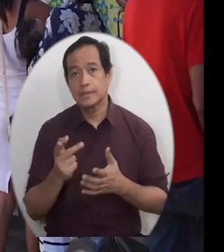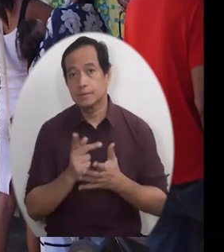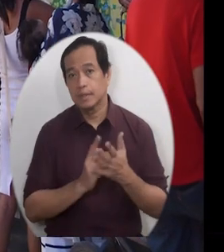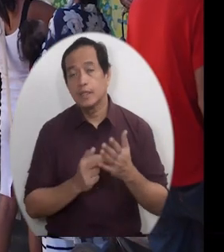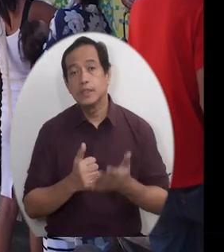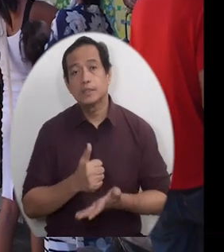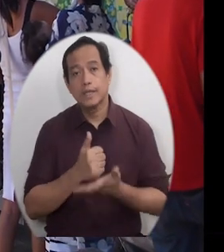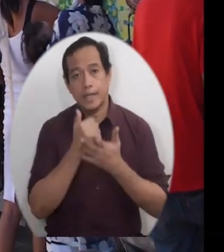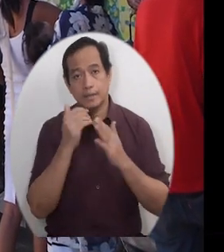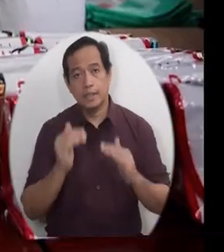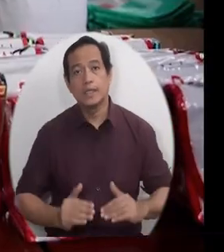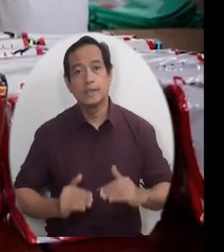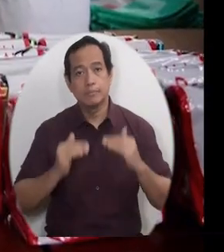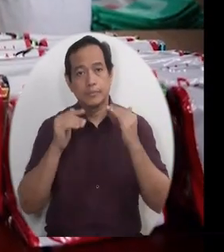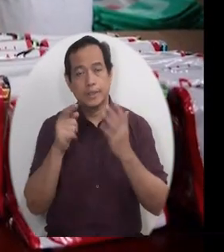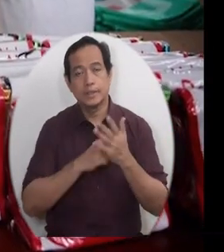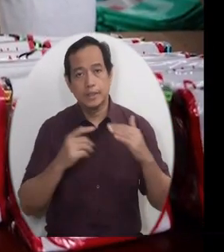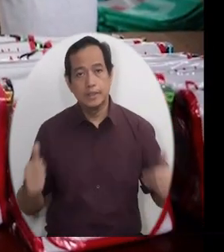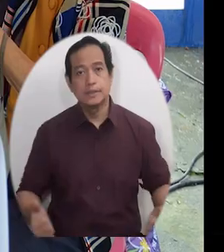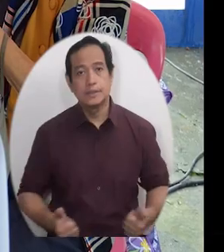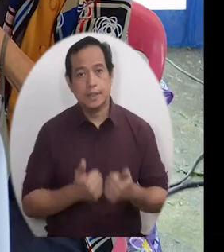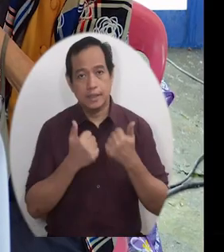services.